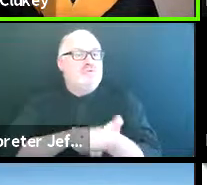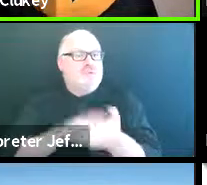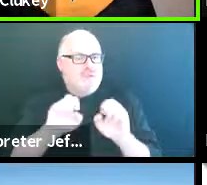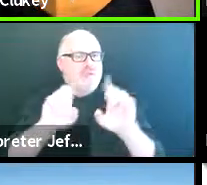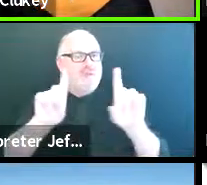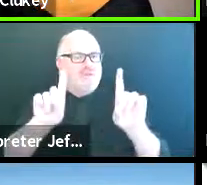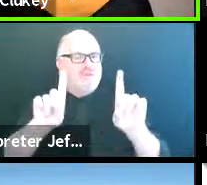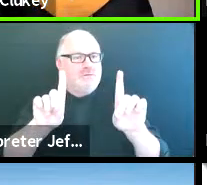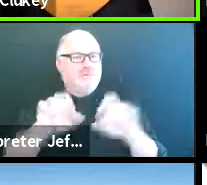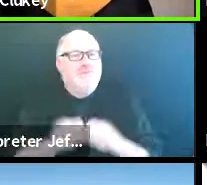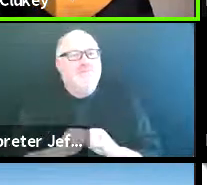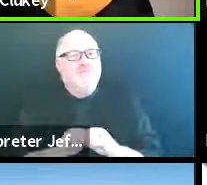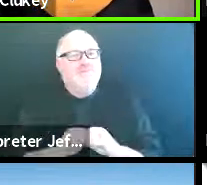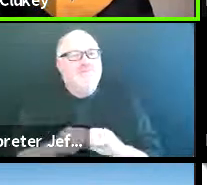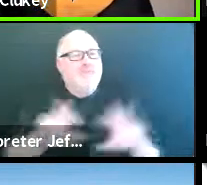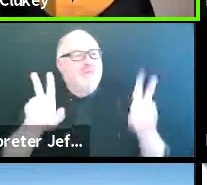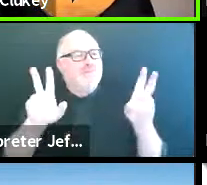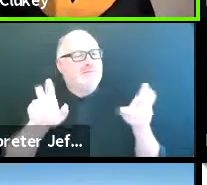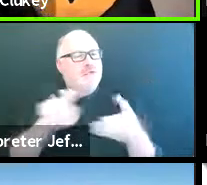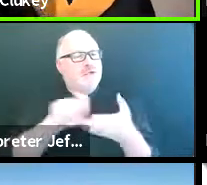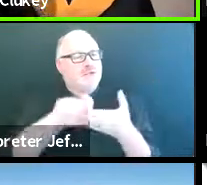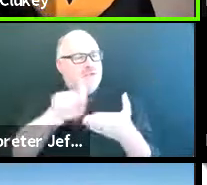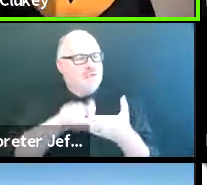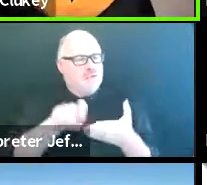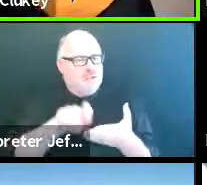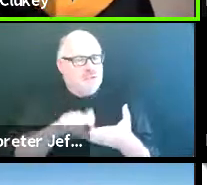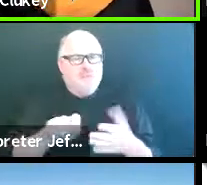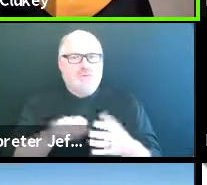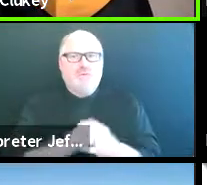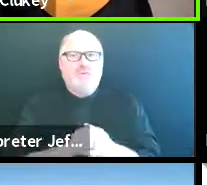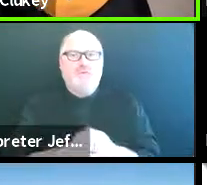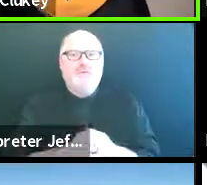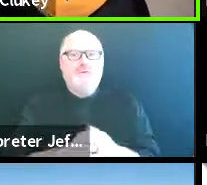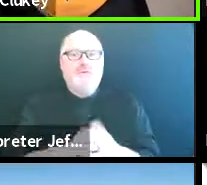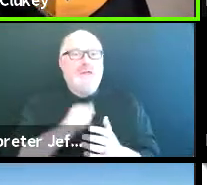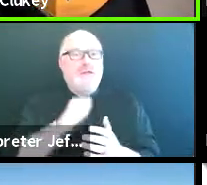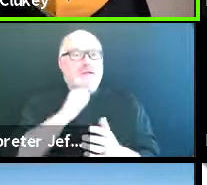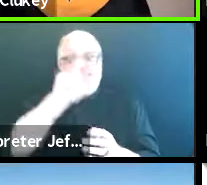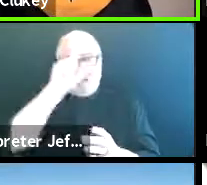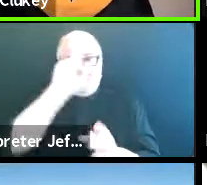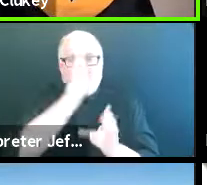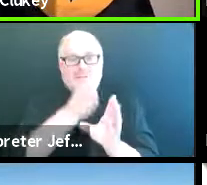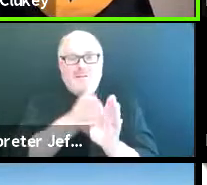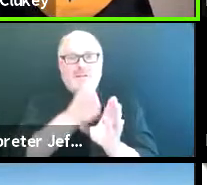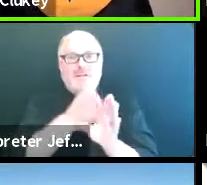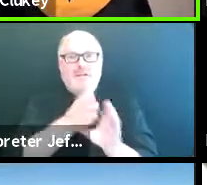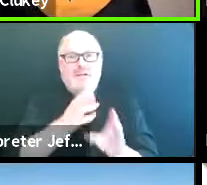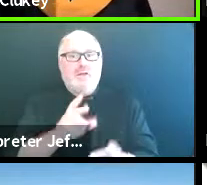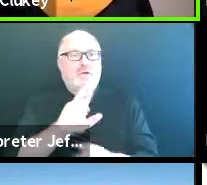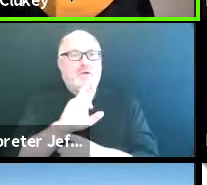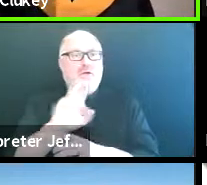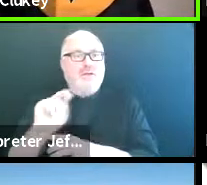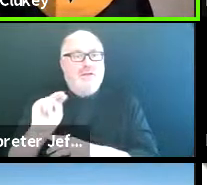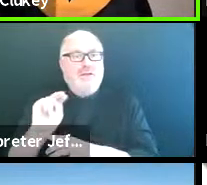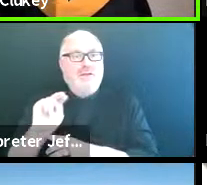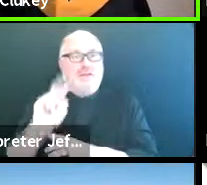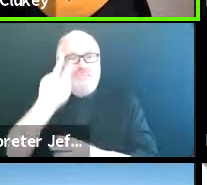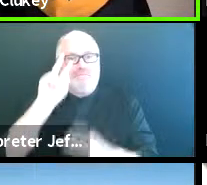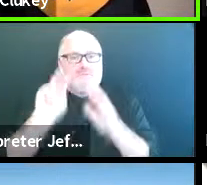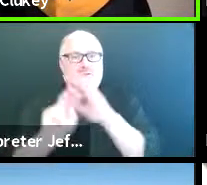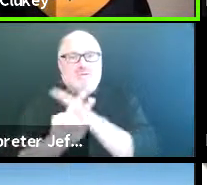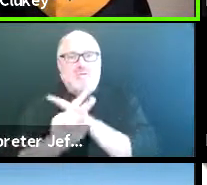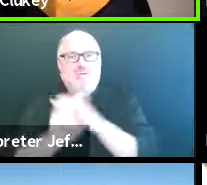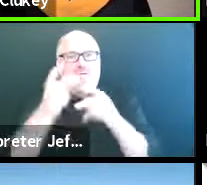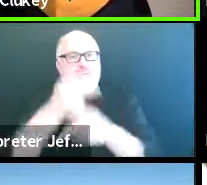education, and the title of her dissertation is Non-Psychiatric Registered Nurses' Perceptions of Caring for